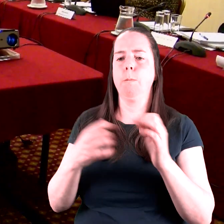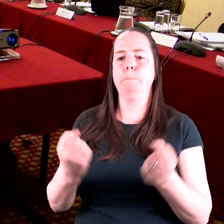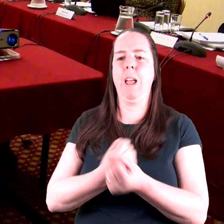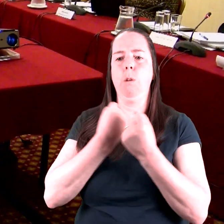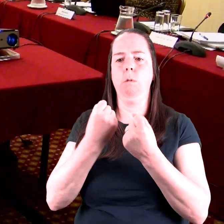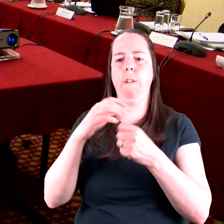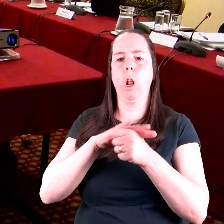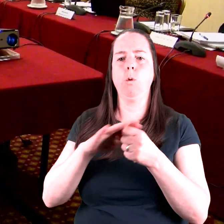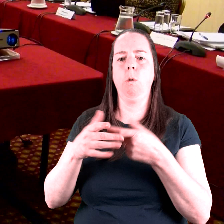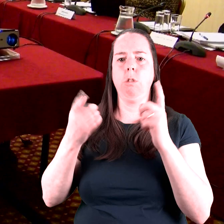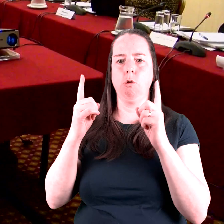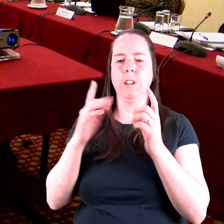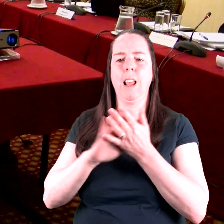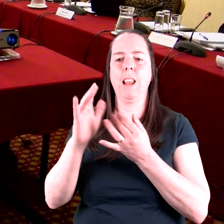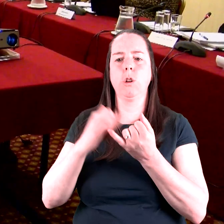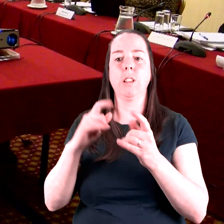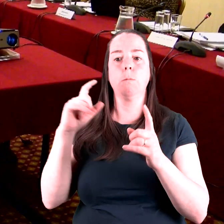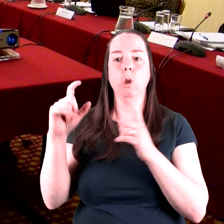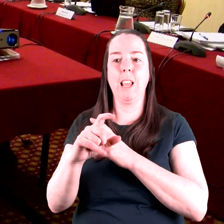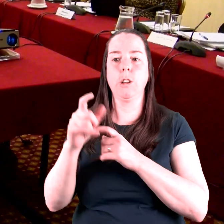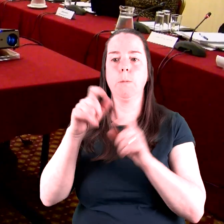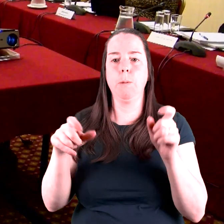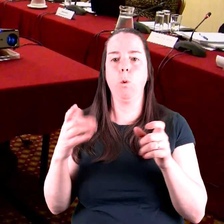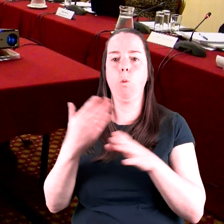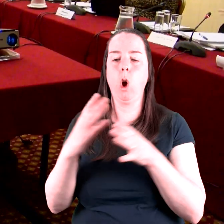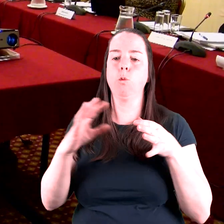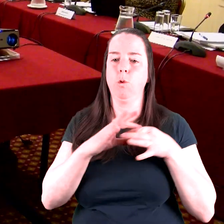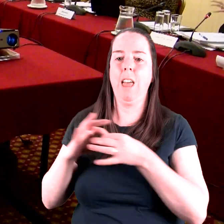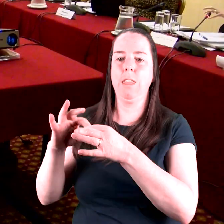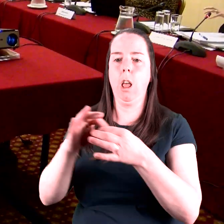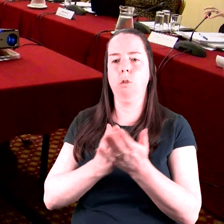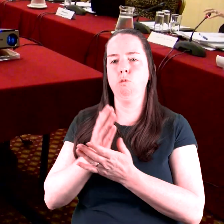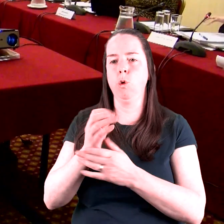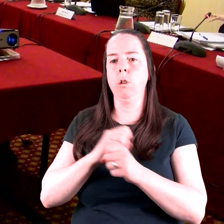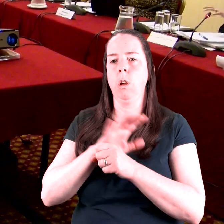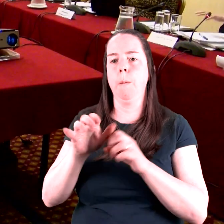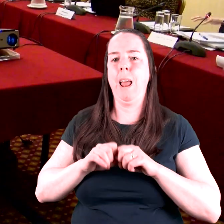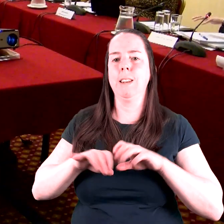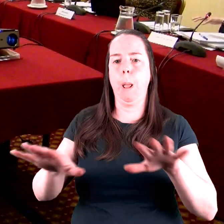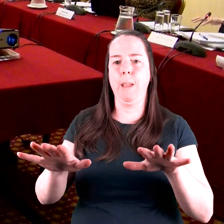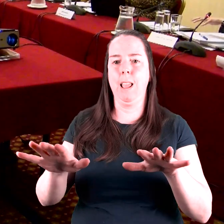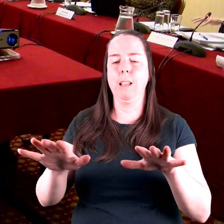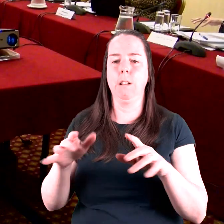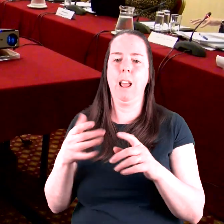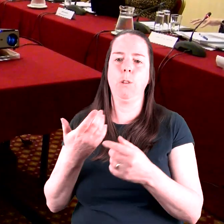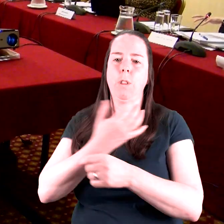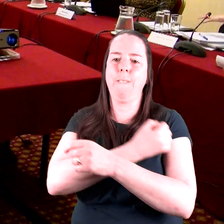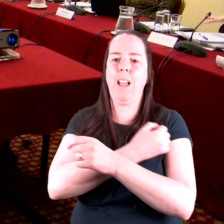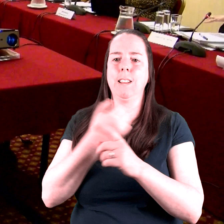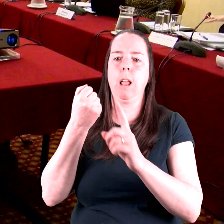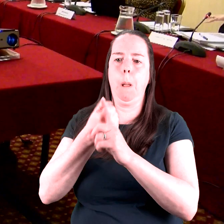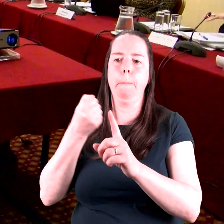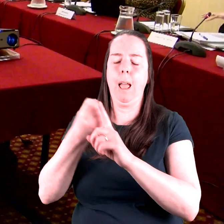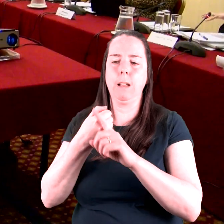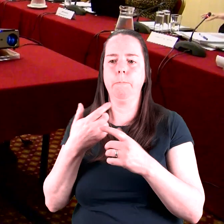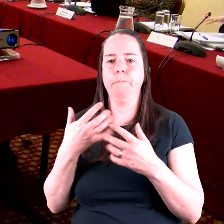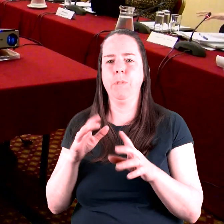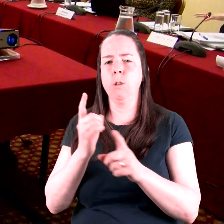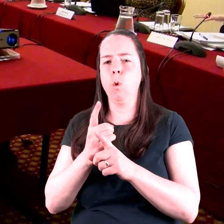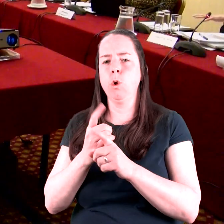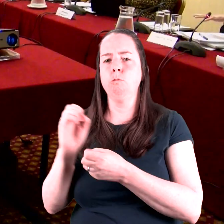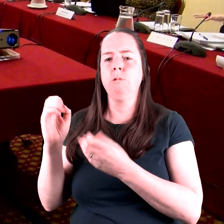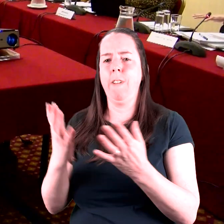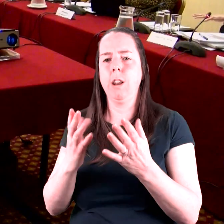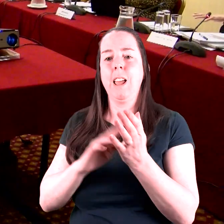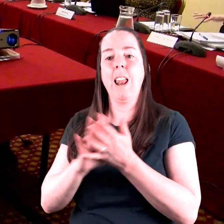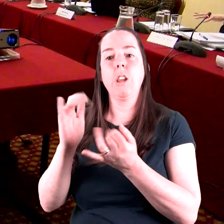the power of local authorities and NHS communications people working together during the pandemic, during our vaccine campaign. So I think, and